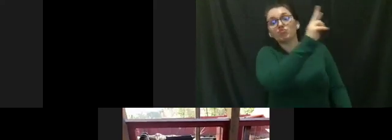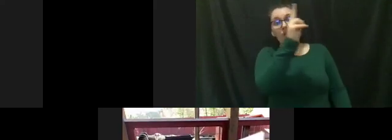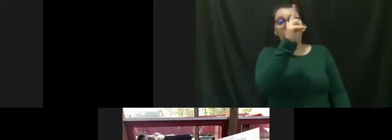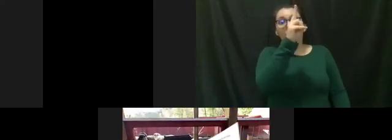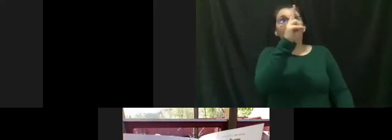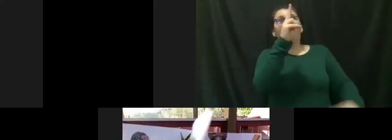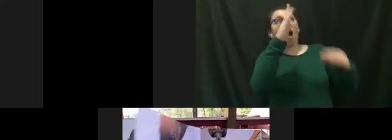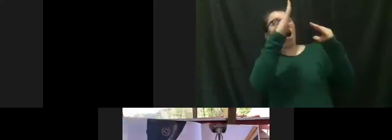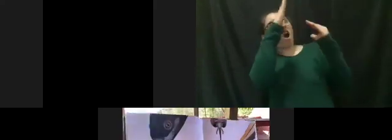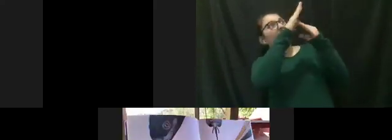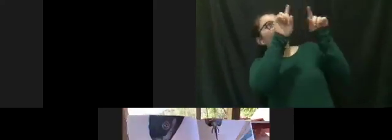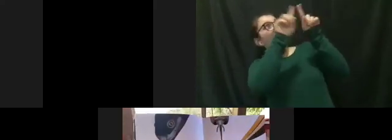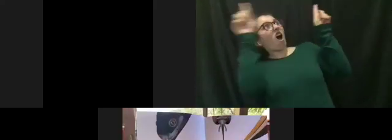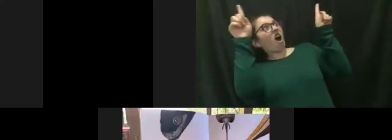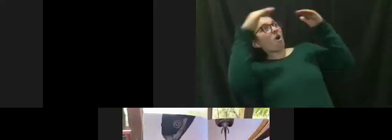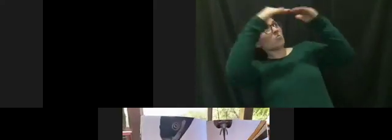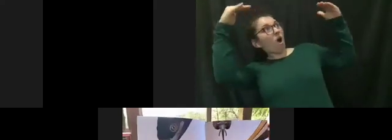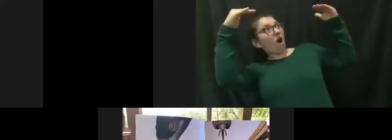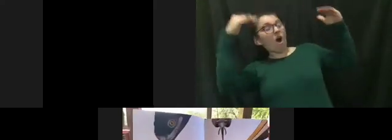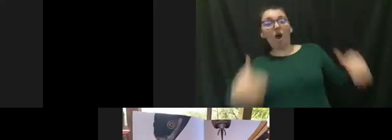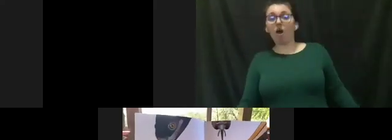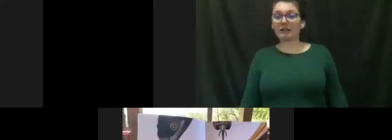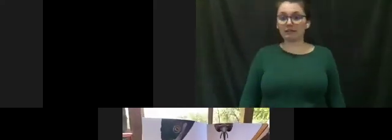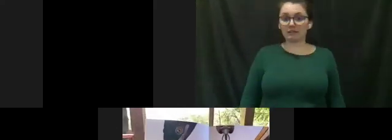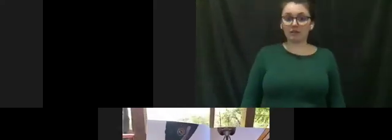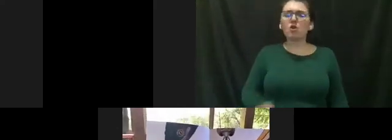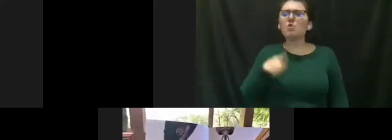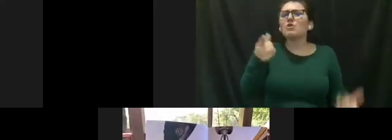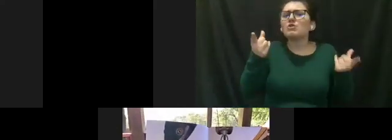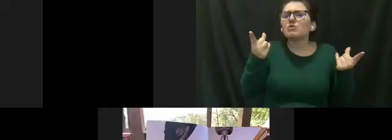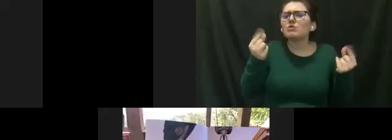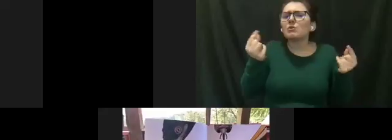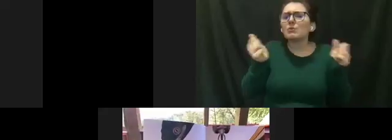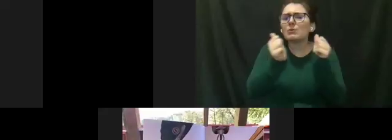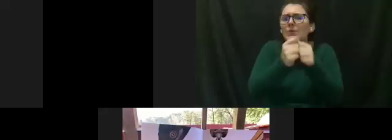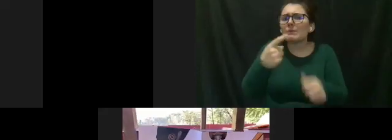ceiling. What do you do with a mouth like this?